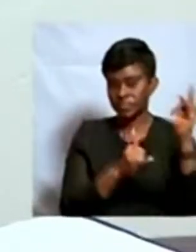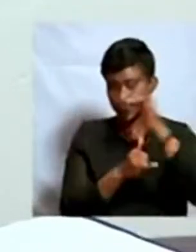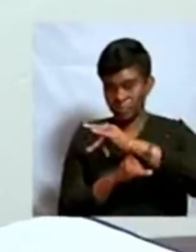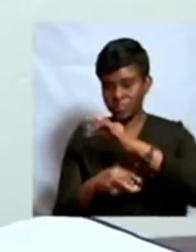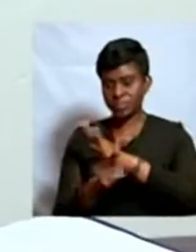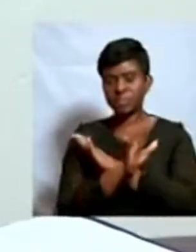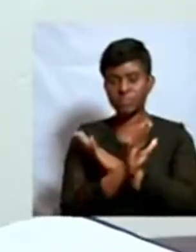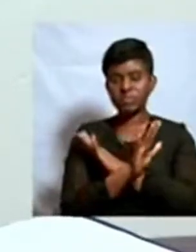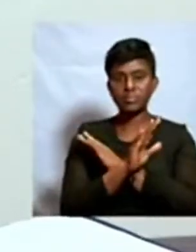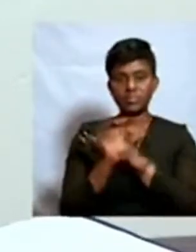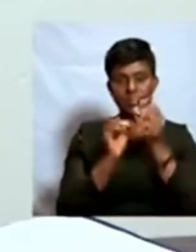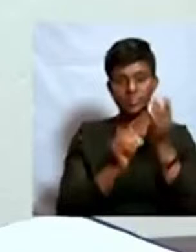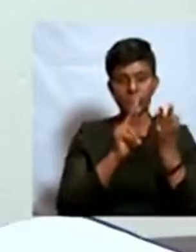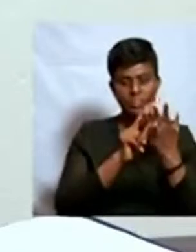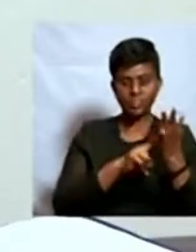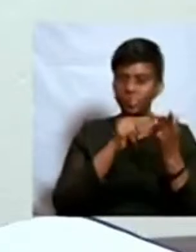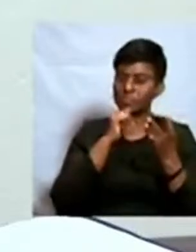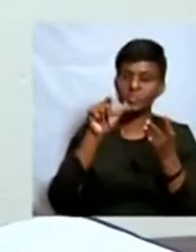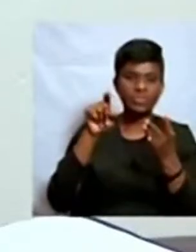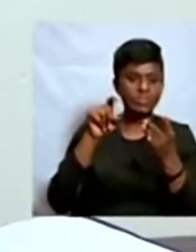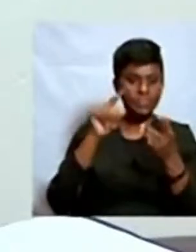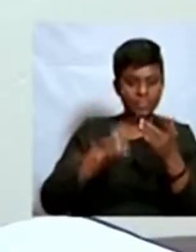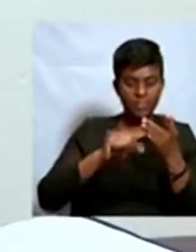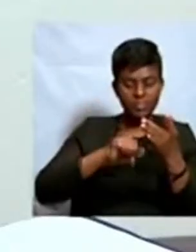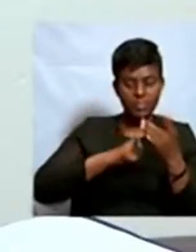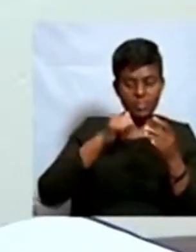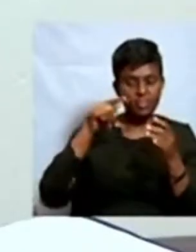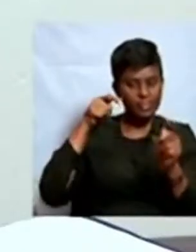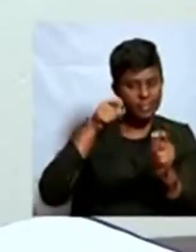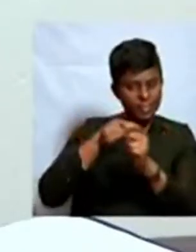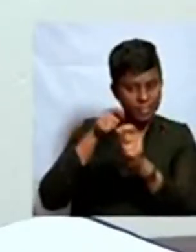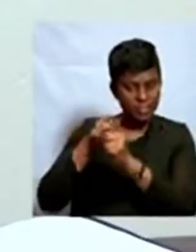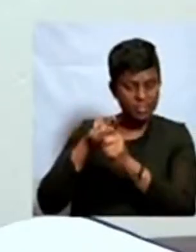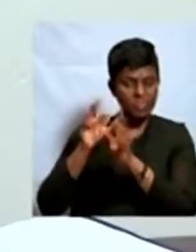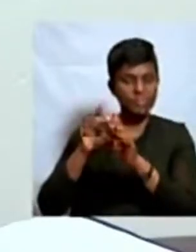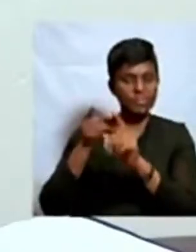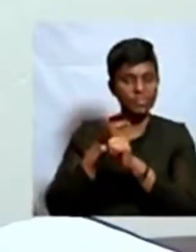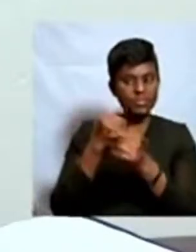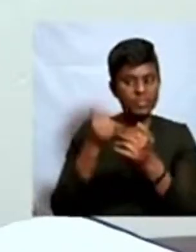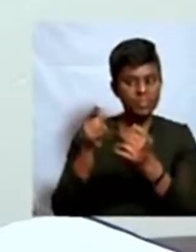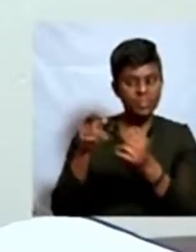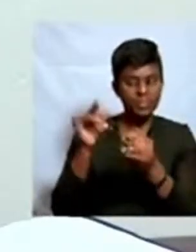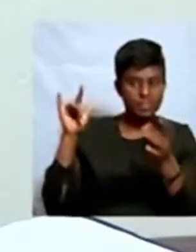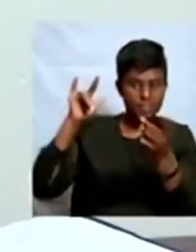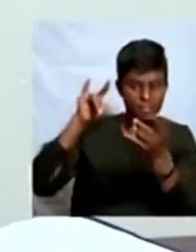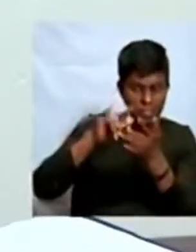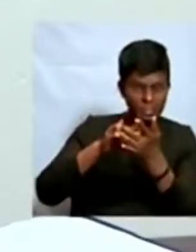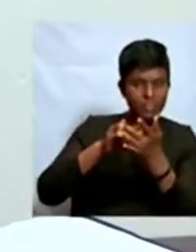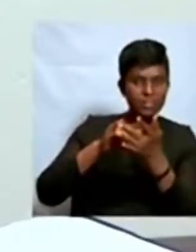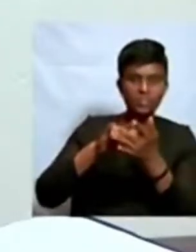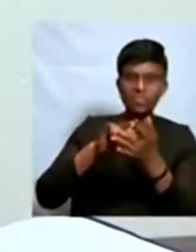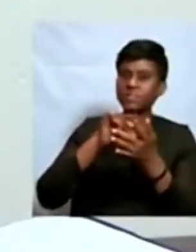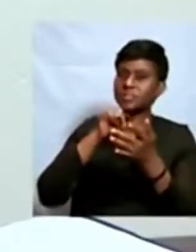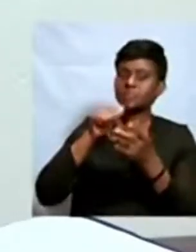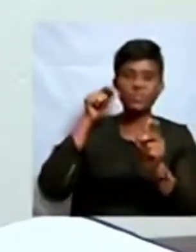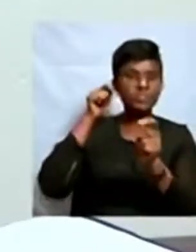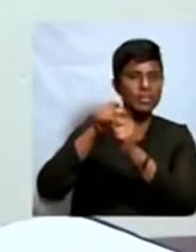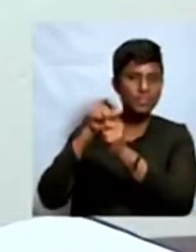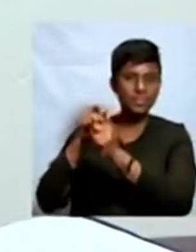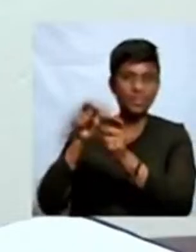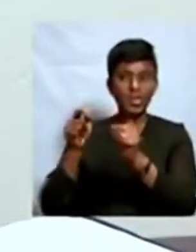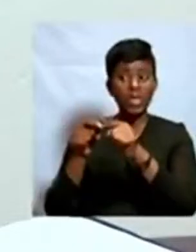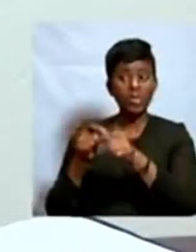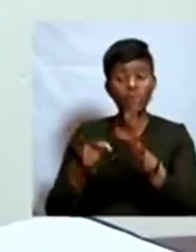to Zambia, our rules do not require that insecticide. Therefore, the airlines would not spray. When